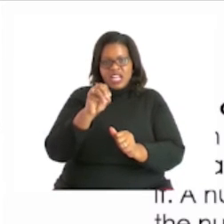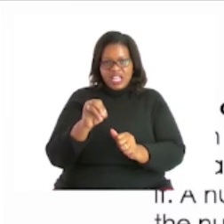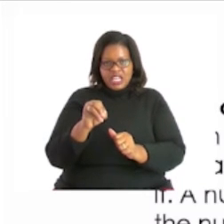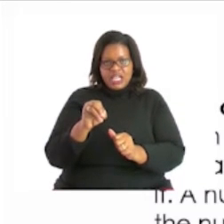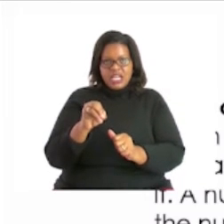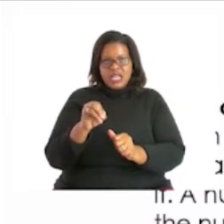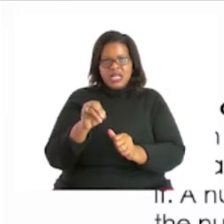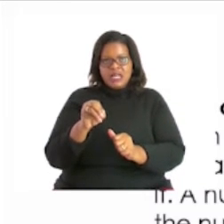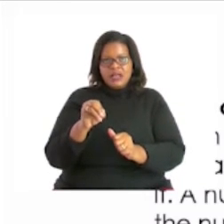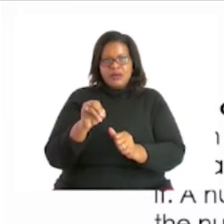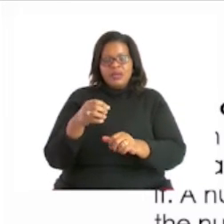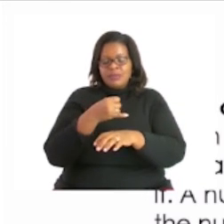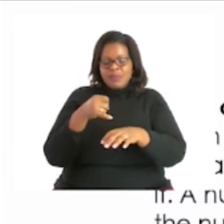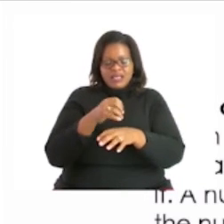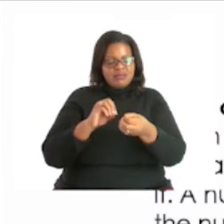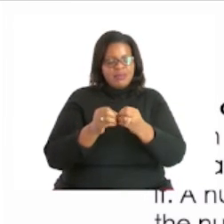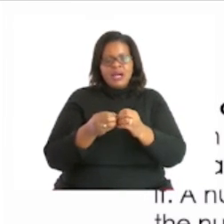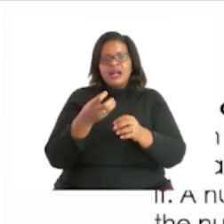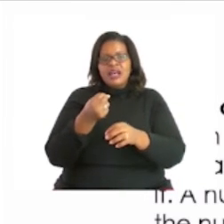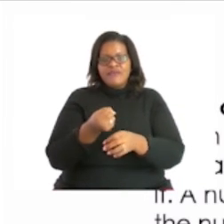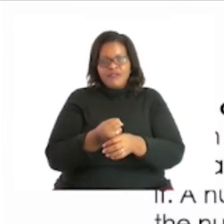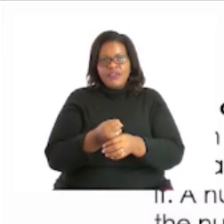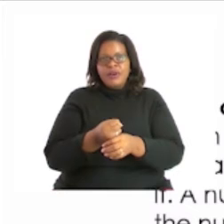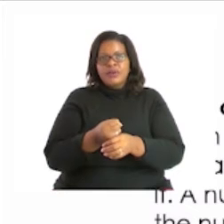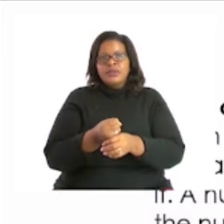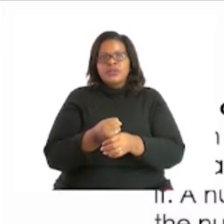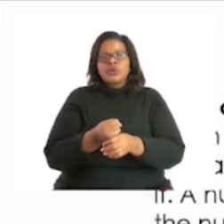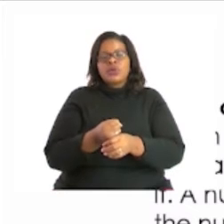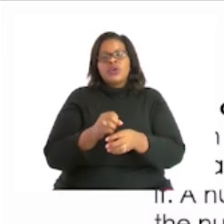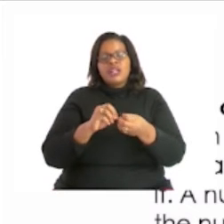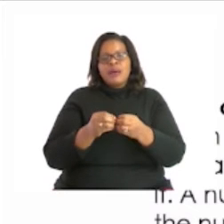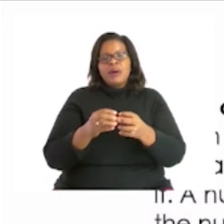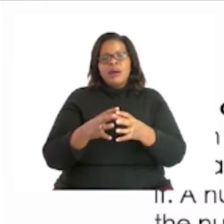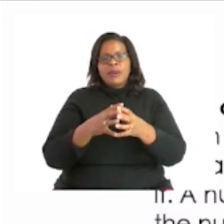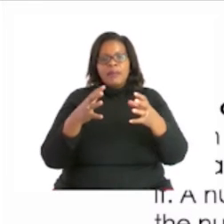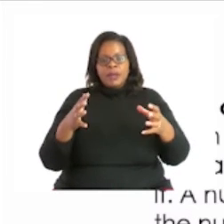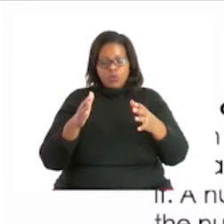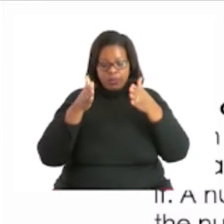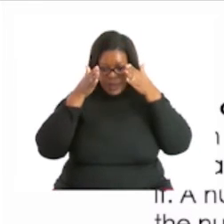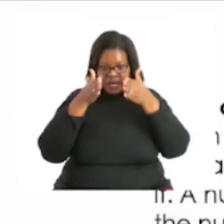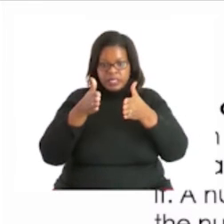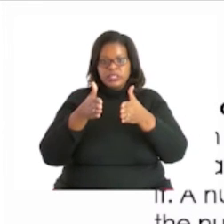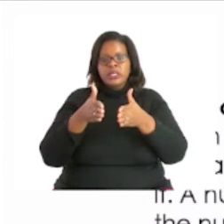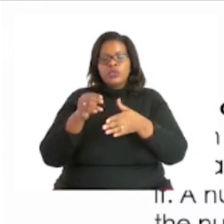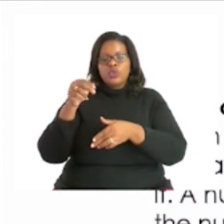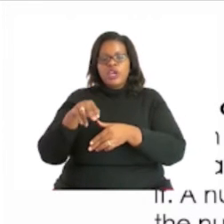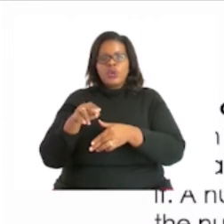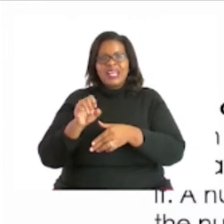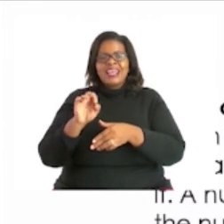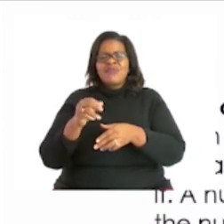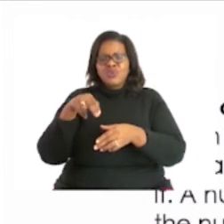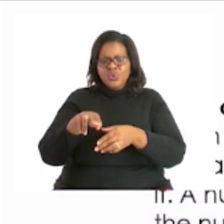10th place. That is the number that will either change or become 1 bigger. And we focus on the units. If the unit is